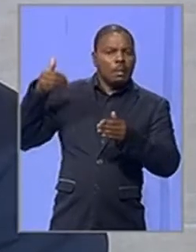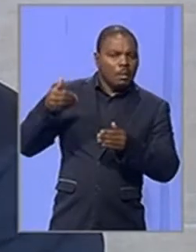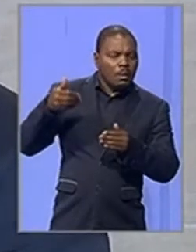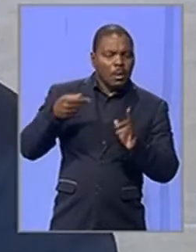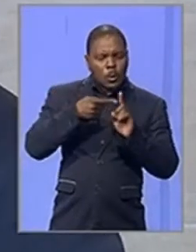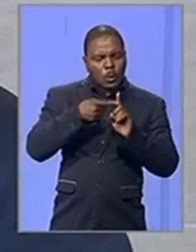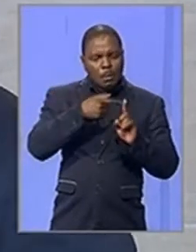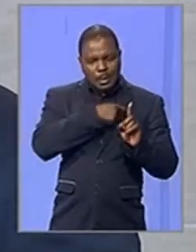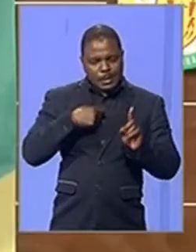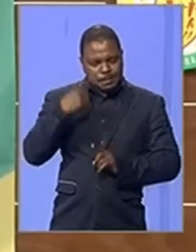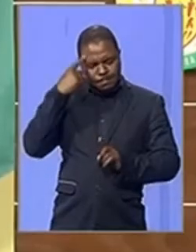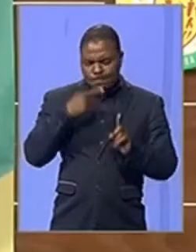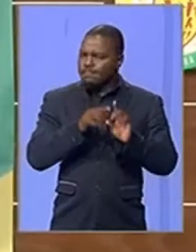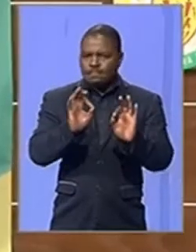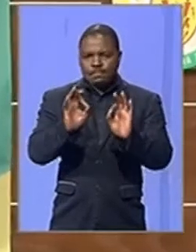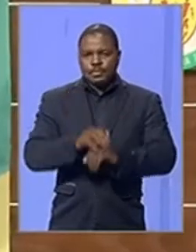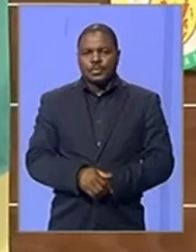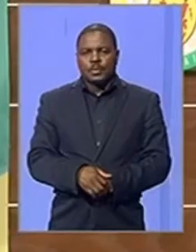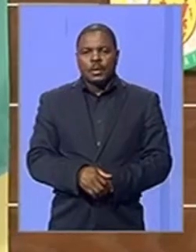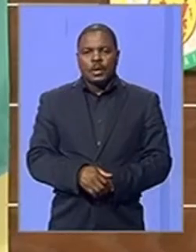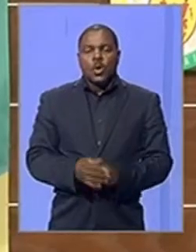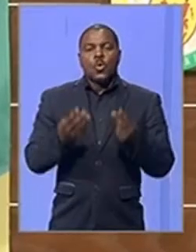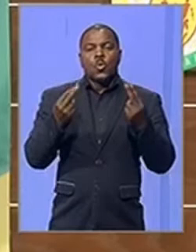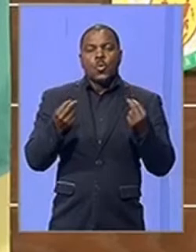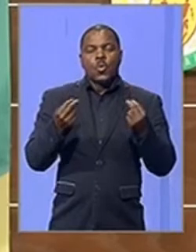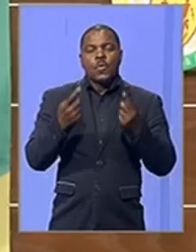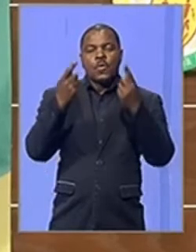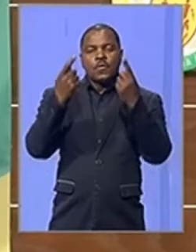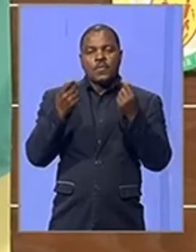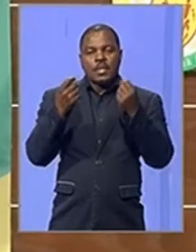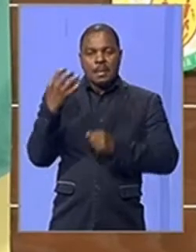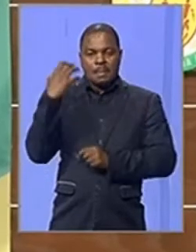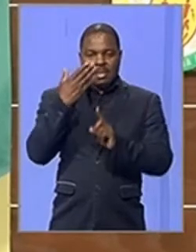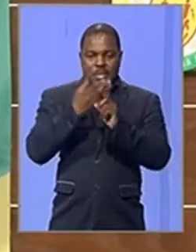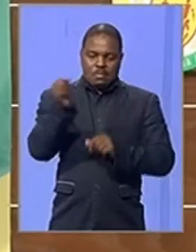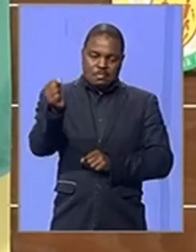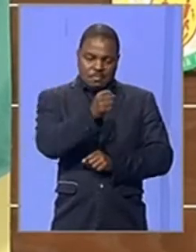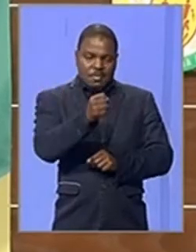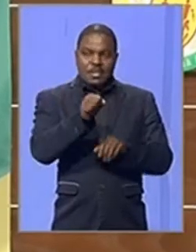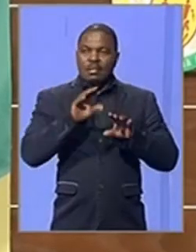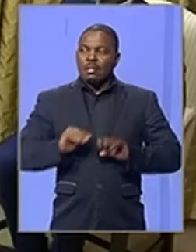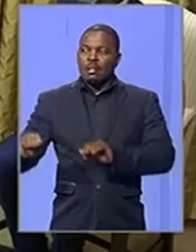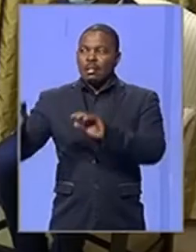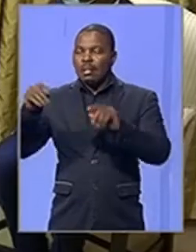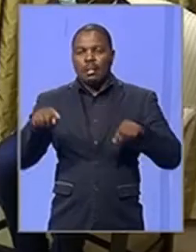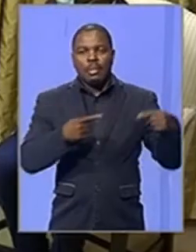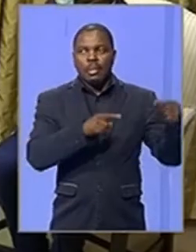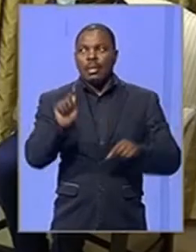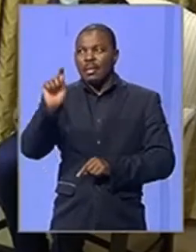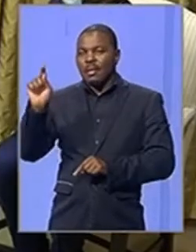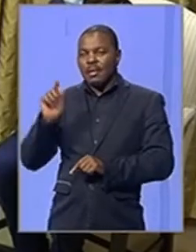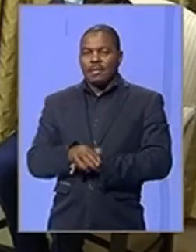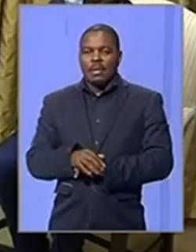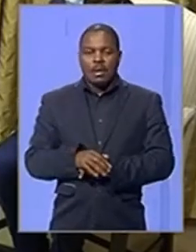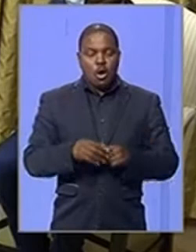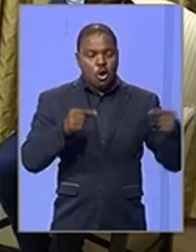I think the President is on course. Go thwalwa ga tona ye mpsa ya ditšhelete go tsošitše dipolelo di gana go fela. Mekgatlo ya